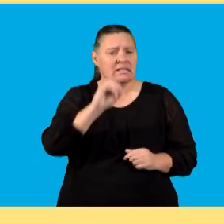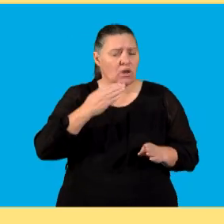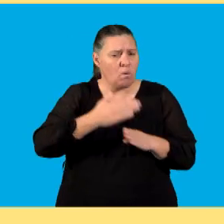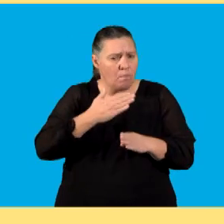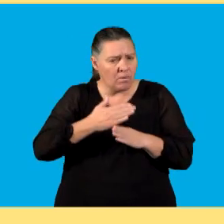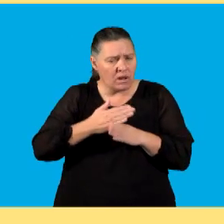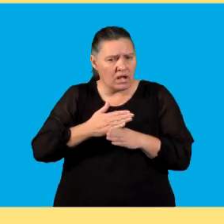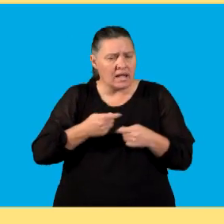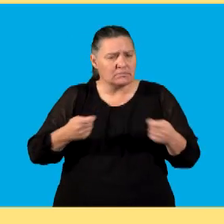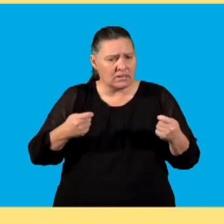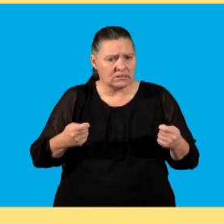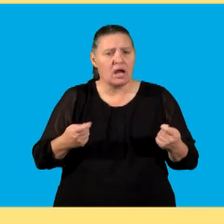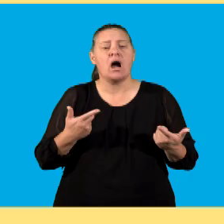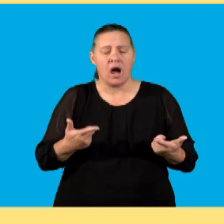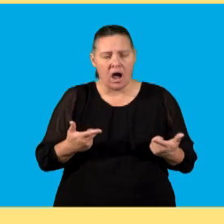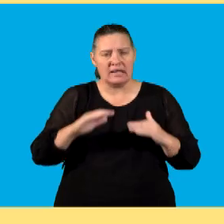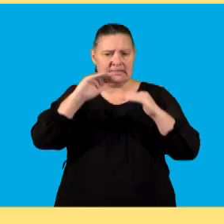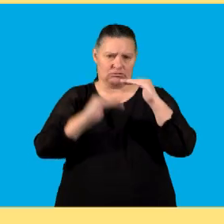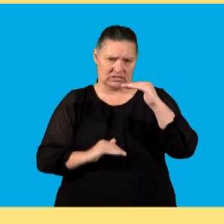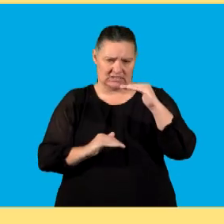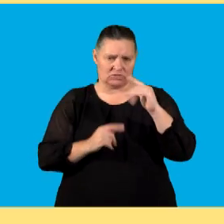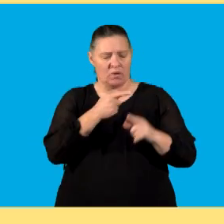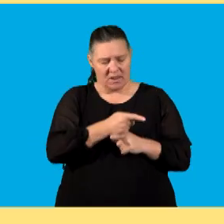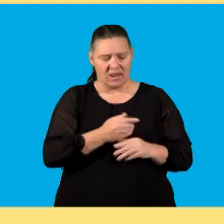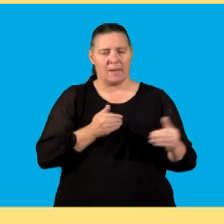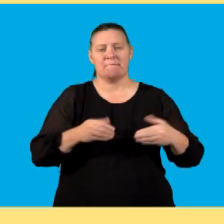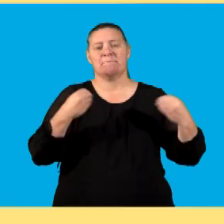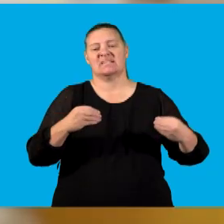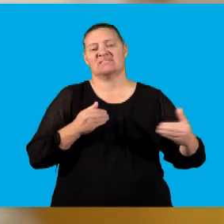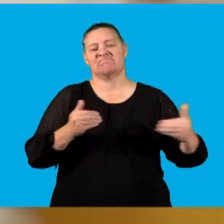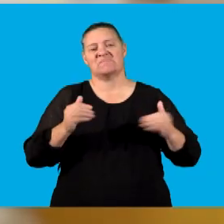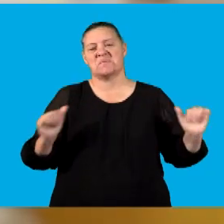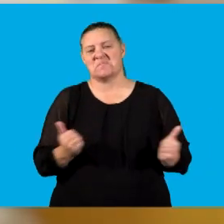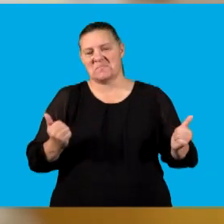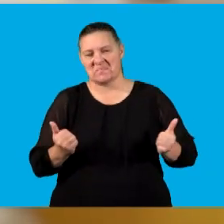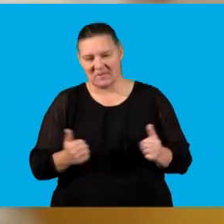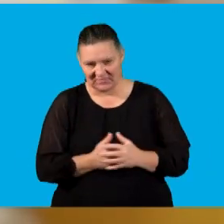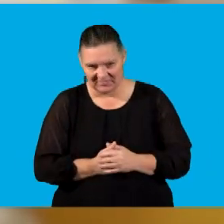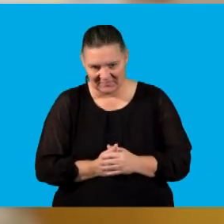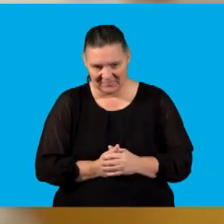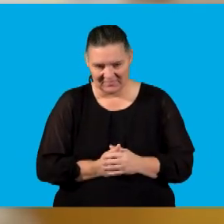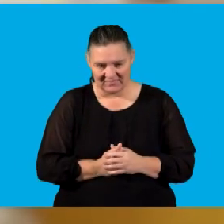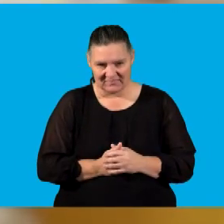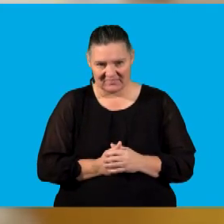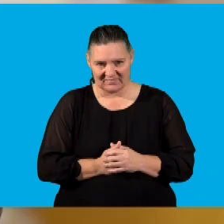operating expenses on sales has decreased. Therefore, the business was able to manage its